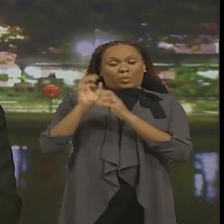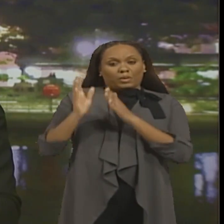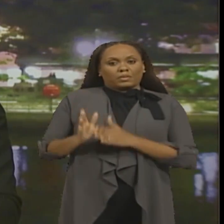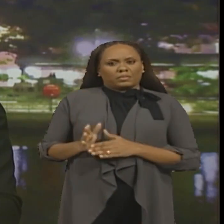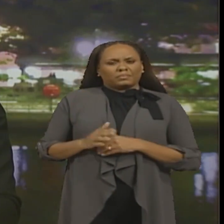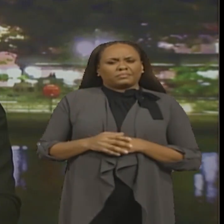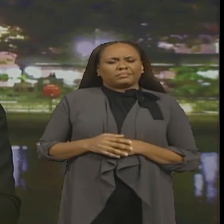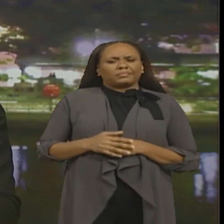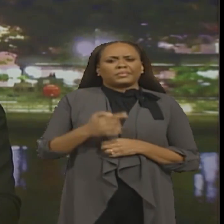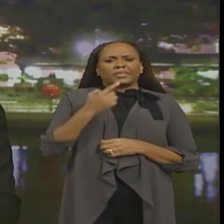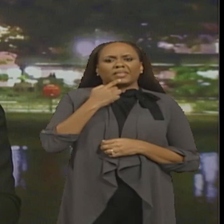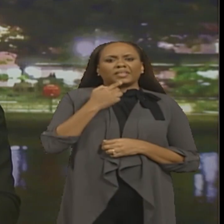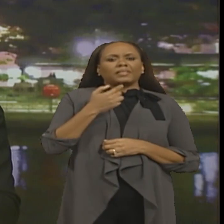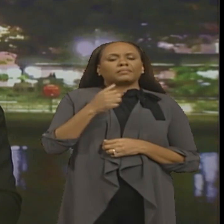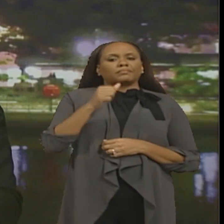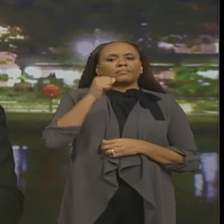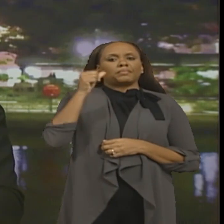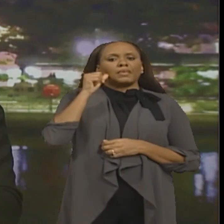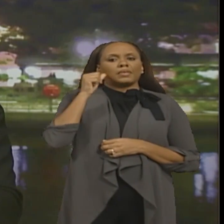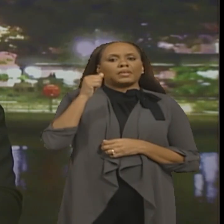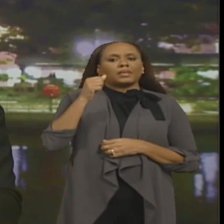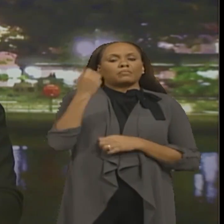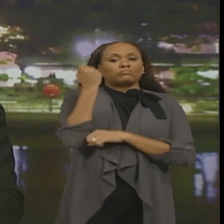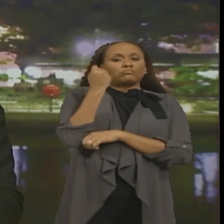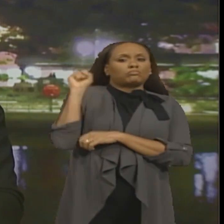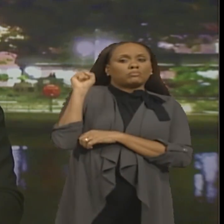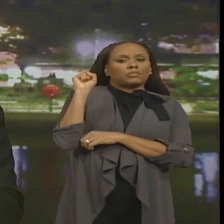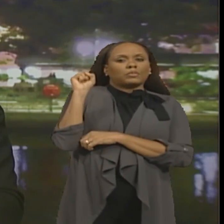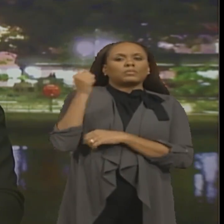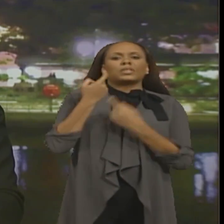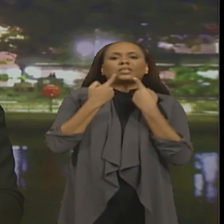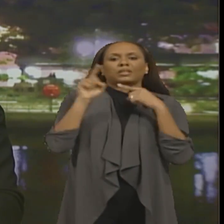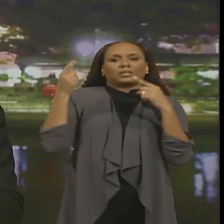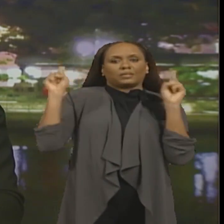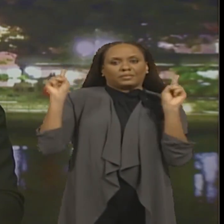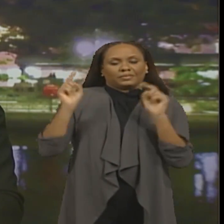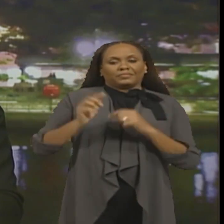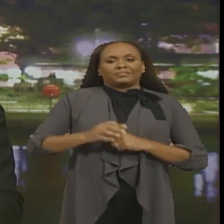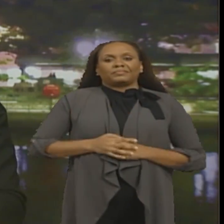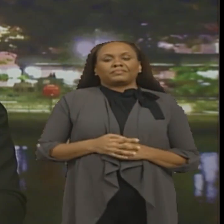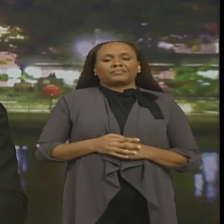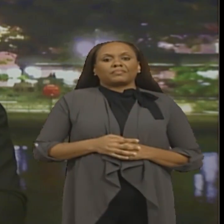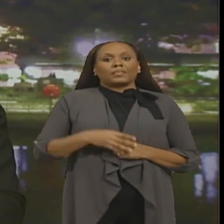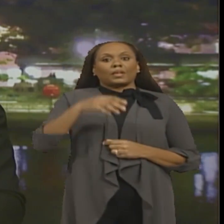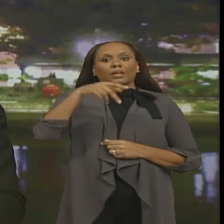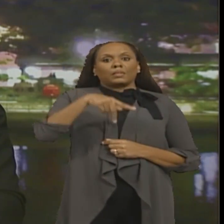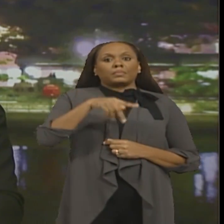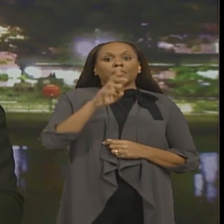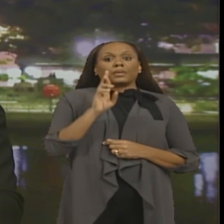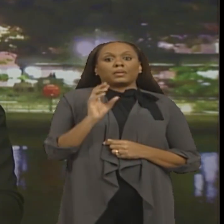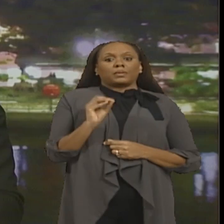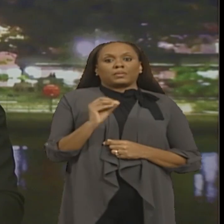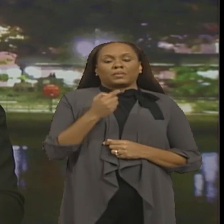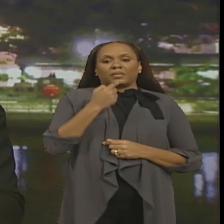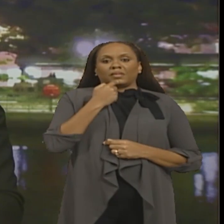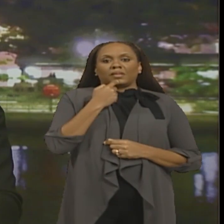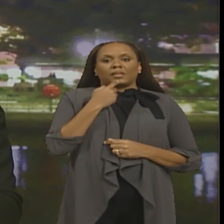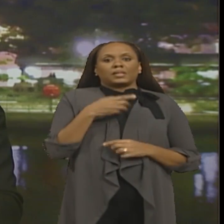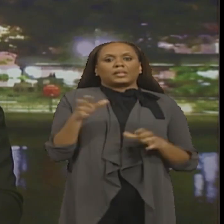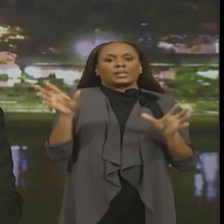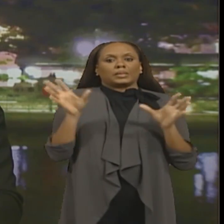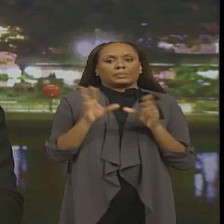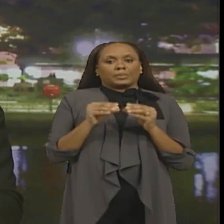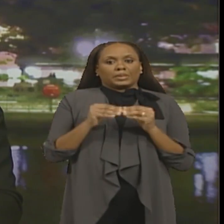believes yesterday's strike was a success. Public Relations Officer Fabian Wharton says it led to today's meeting